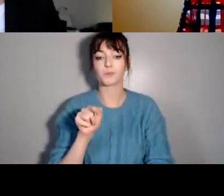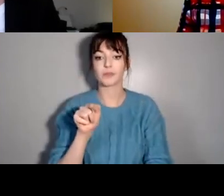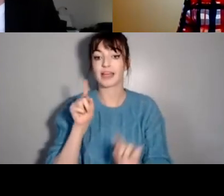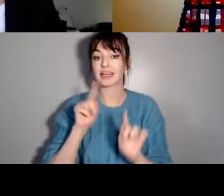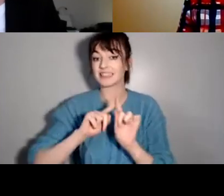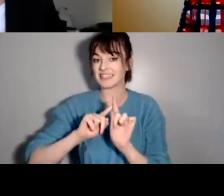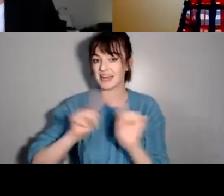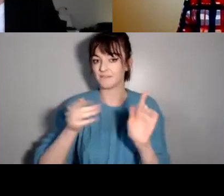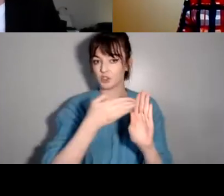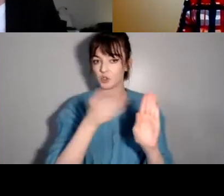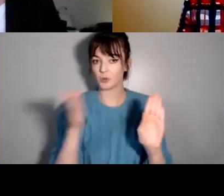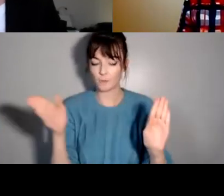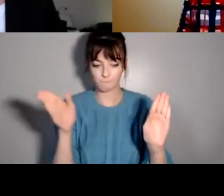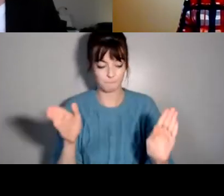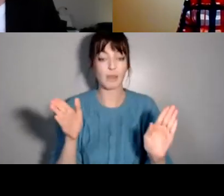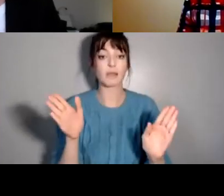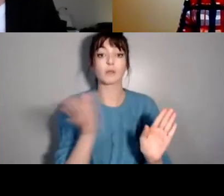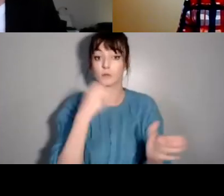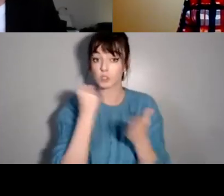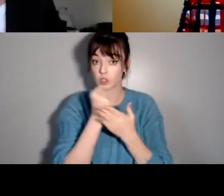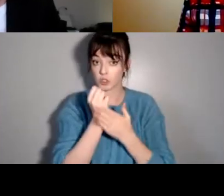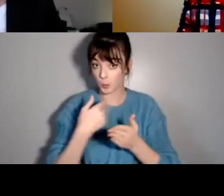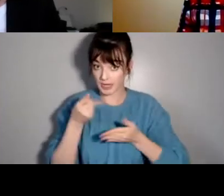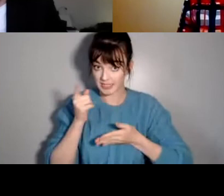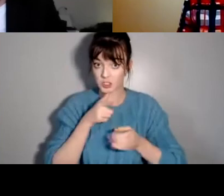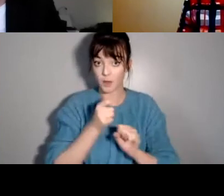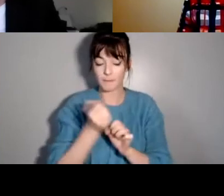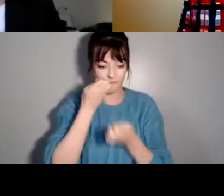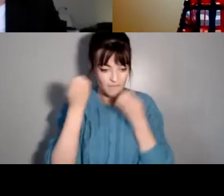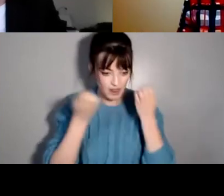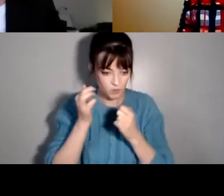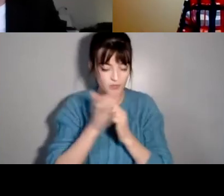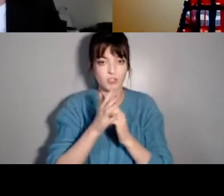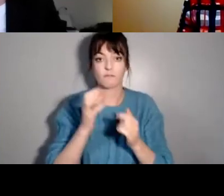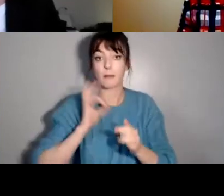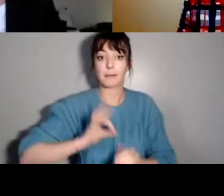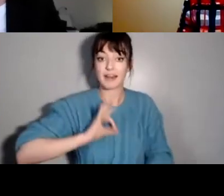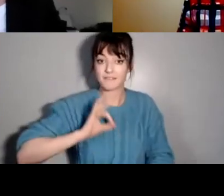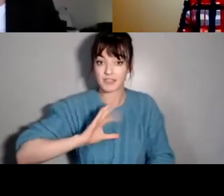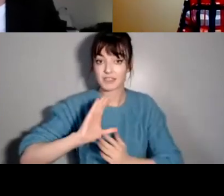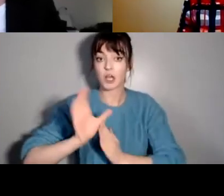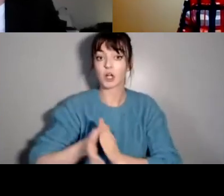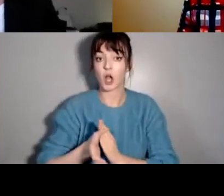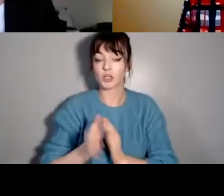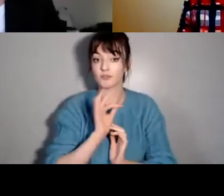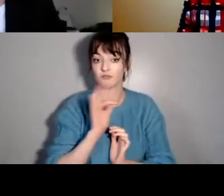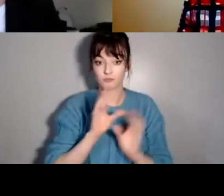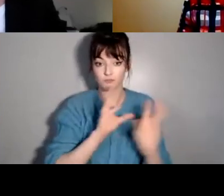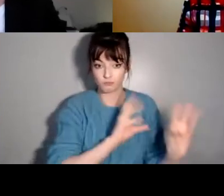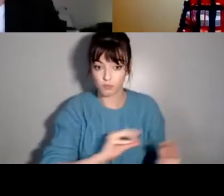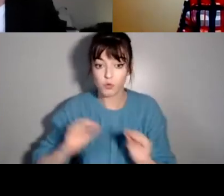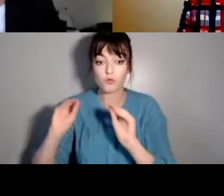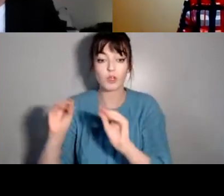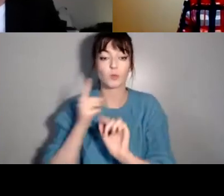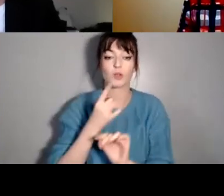scope. So the study that we have done is an evaluation of the benefits and the costs arising from the transitioning from one service model